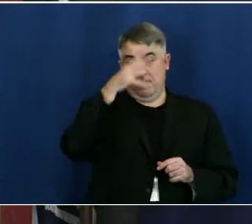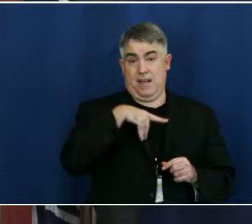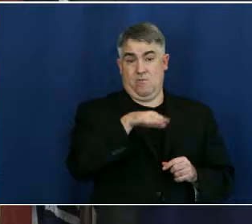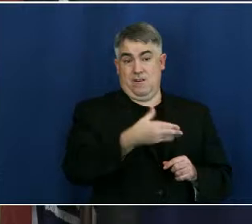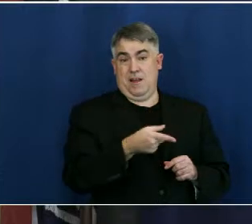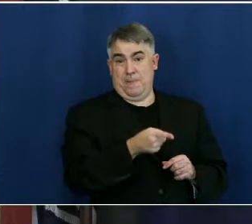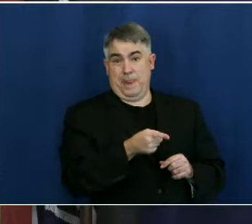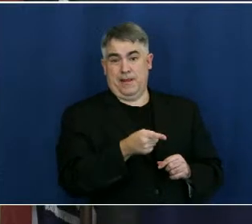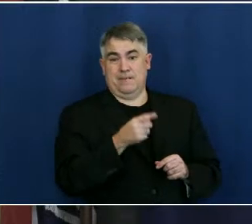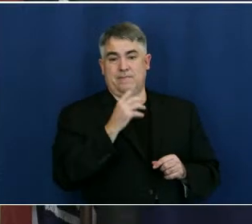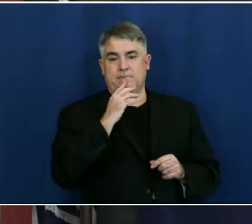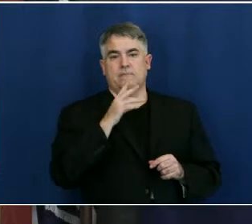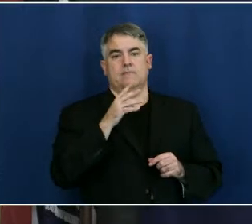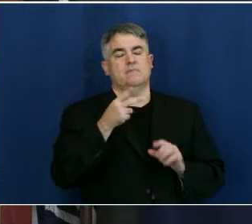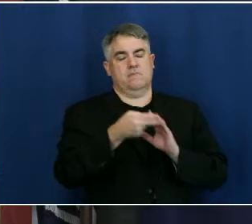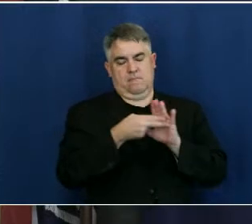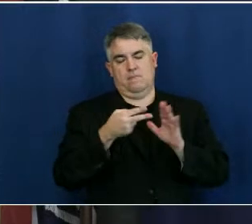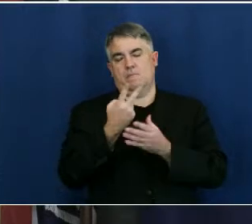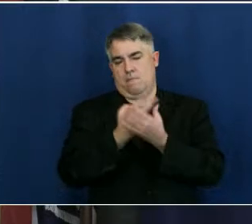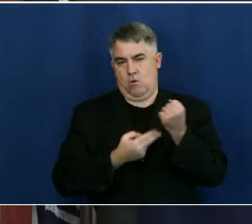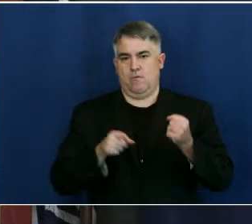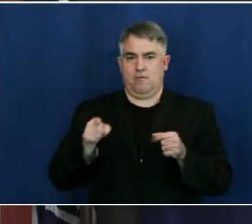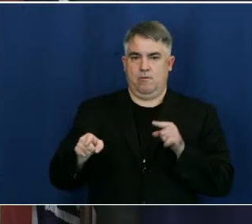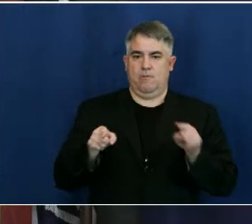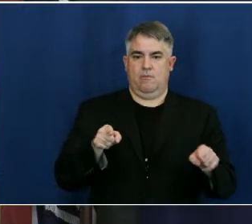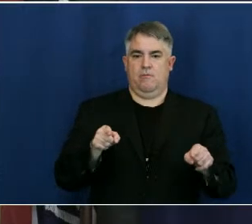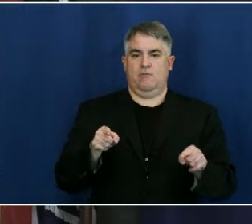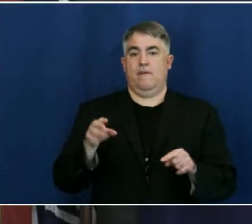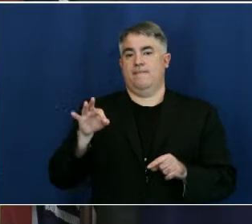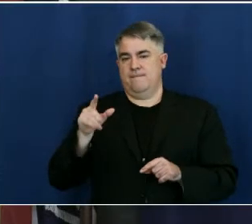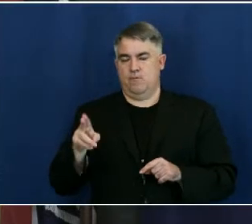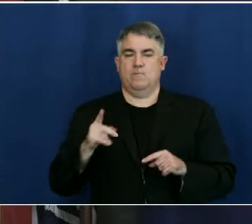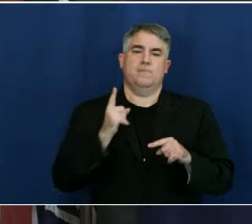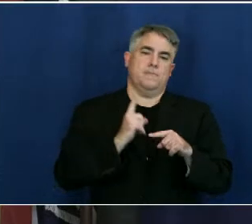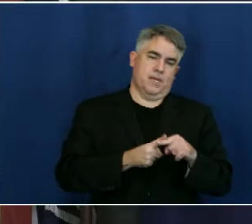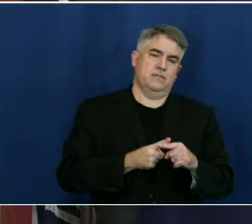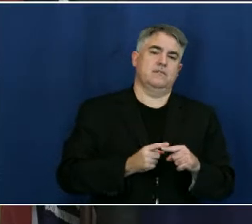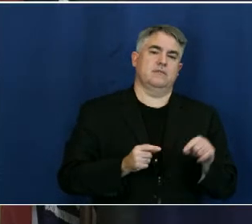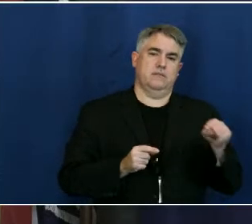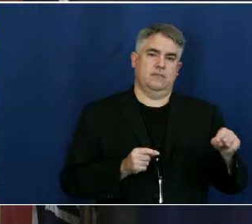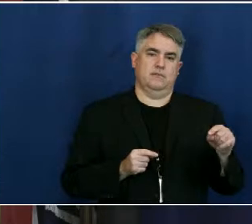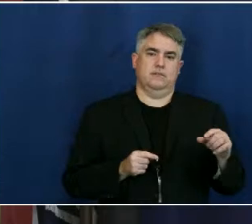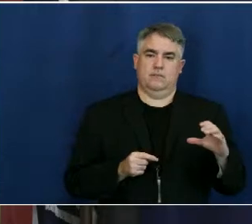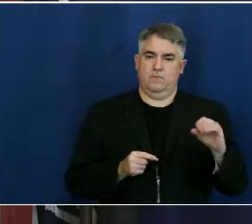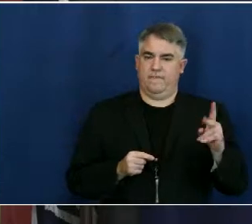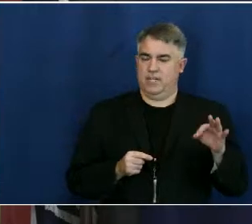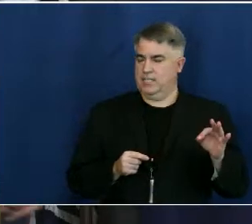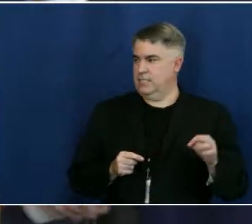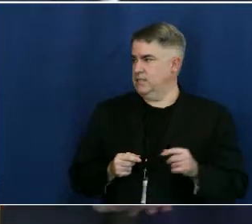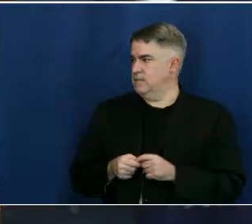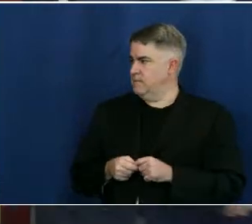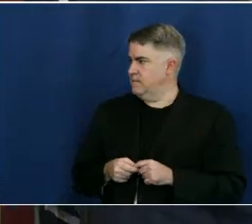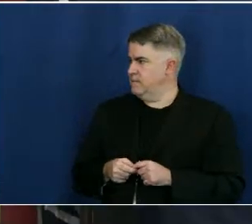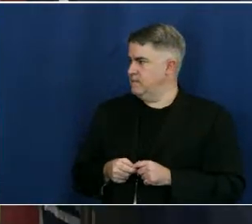individual tested positive for both shortly before succumbing to the respiratory illness.